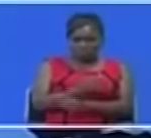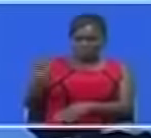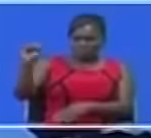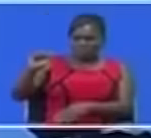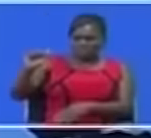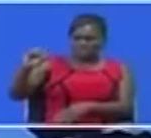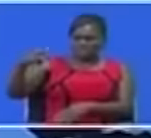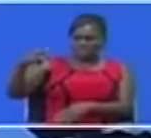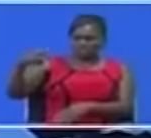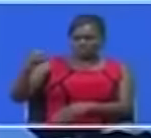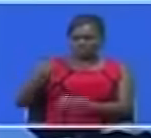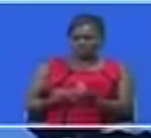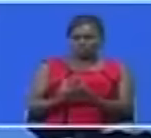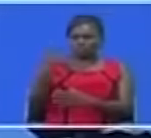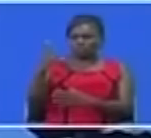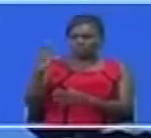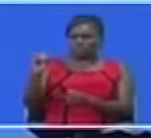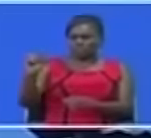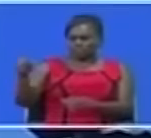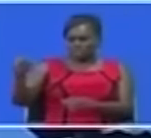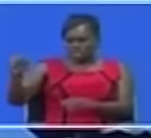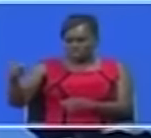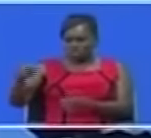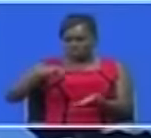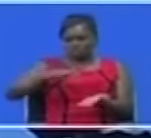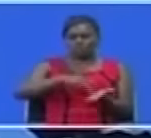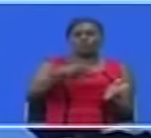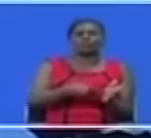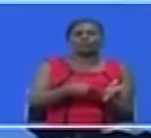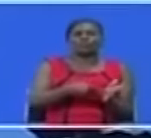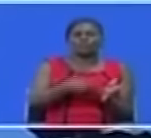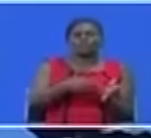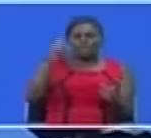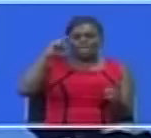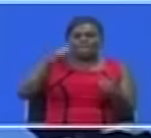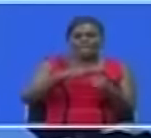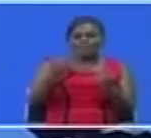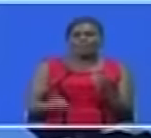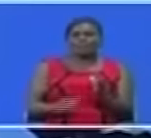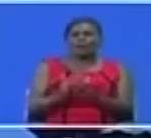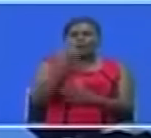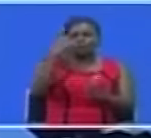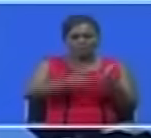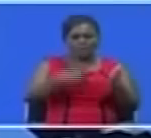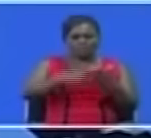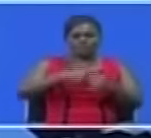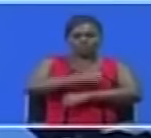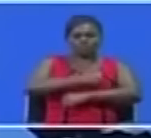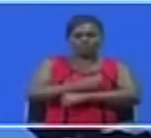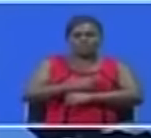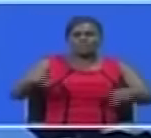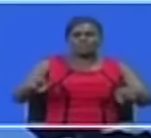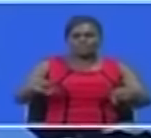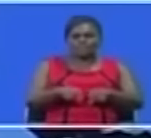High School has rolled out a 20 million shillings water bottling project, an initiative aimed at generating revenue to the school